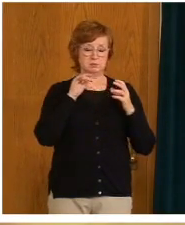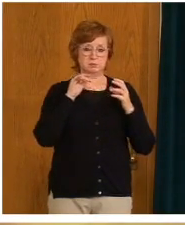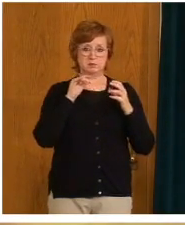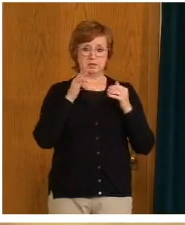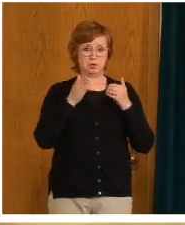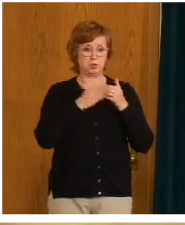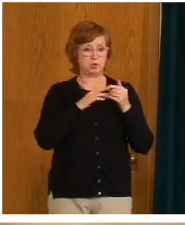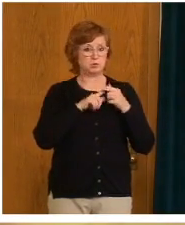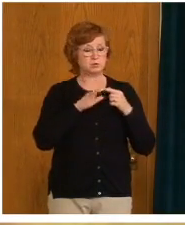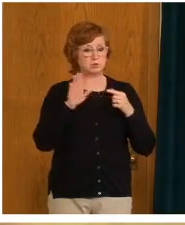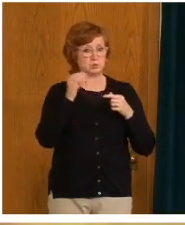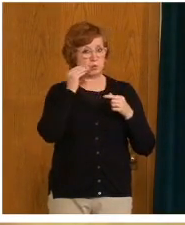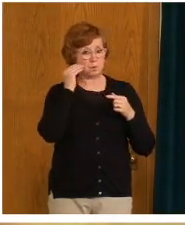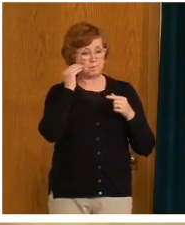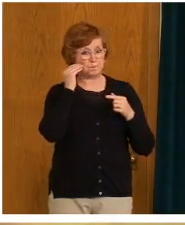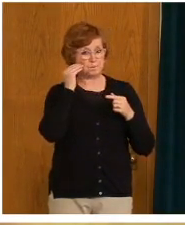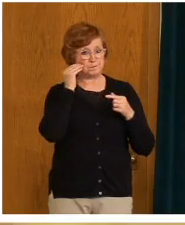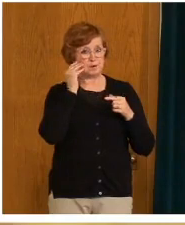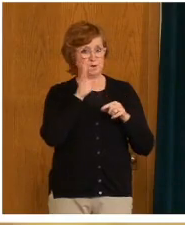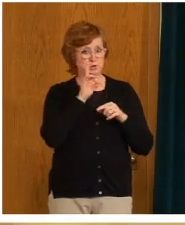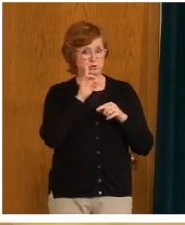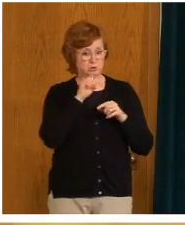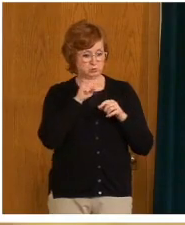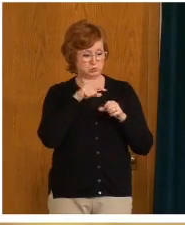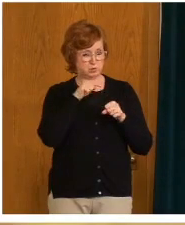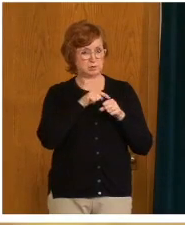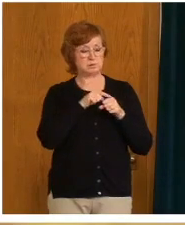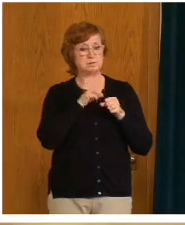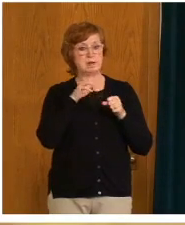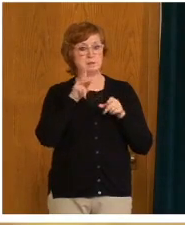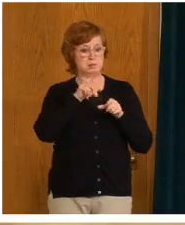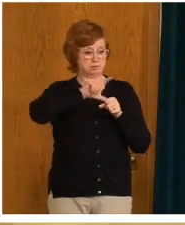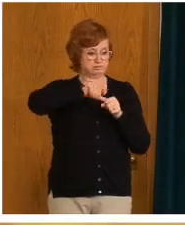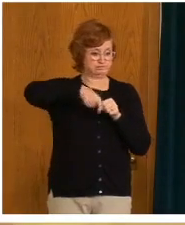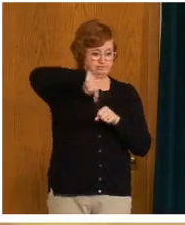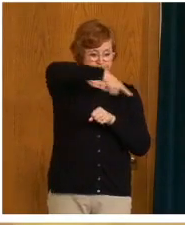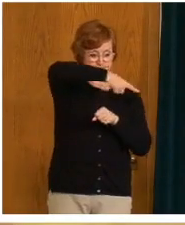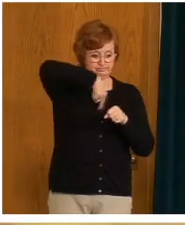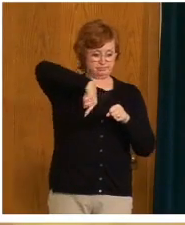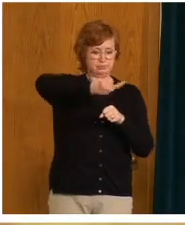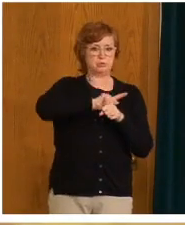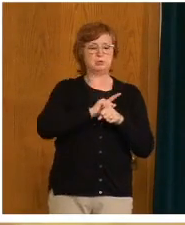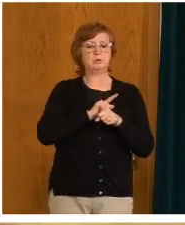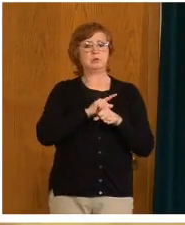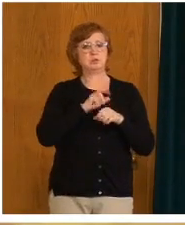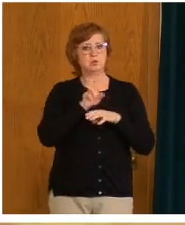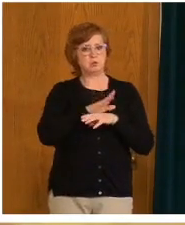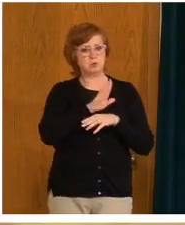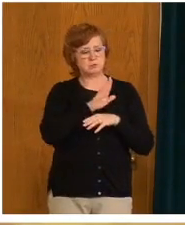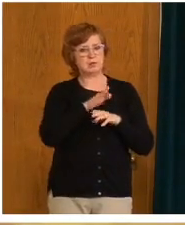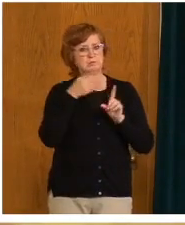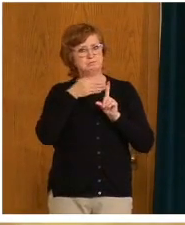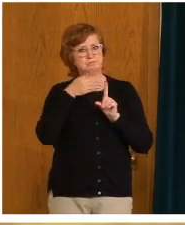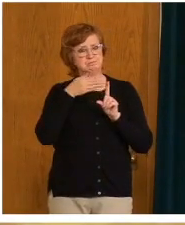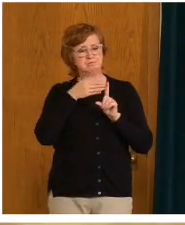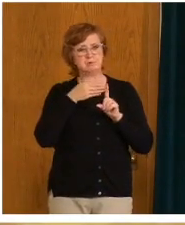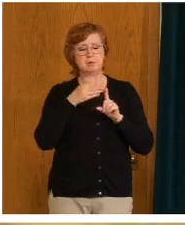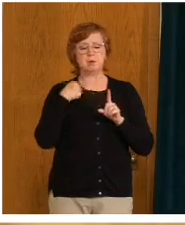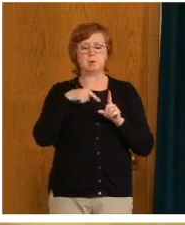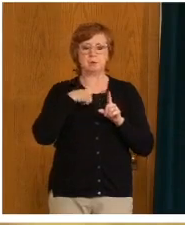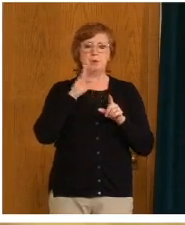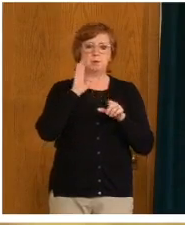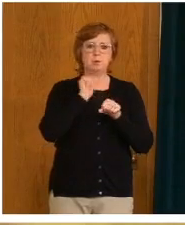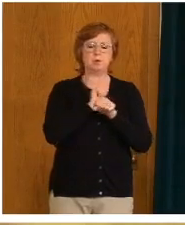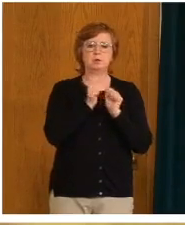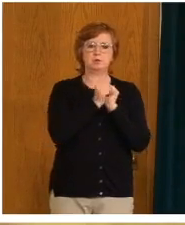community pharmacy, and so we've been working very closely with the pharmacies, and we'll continue to work with them to